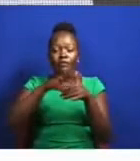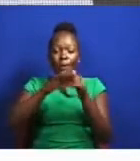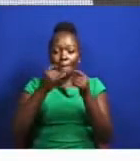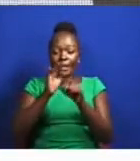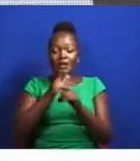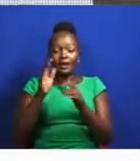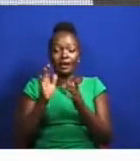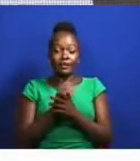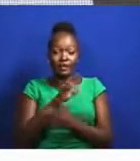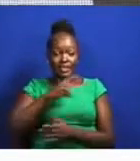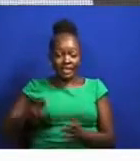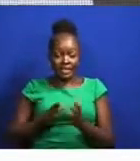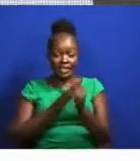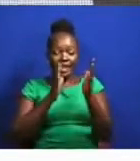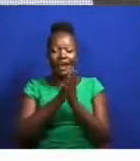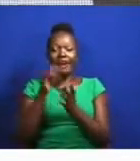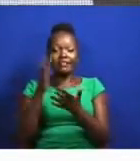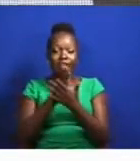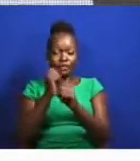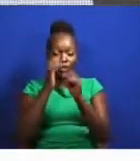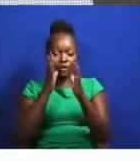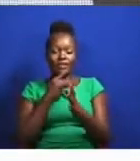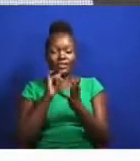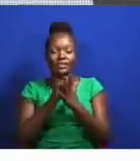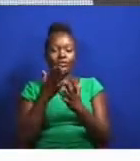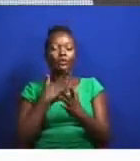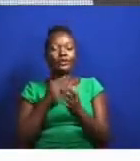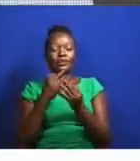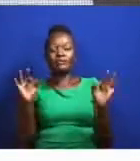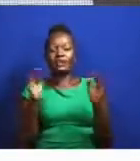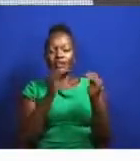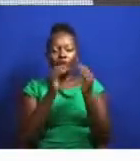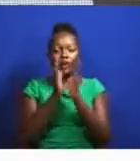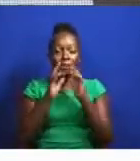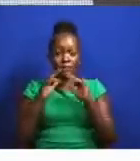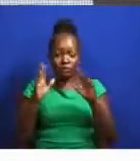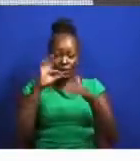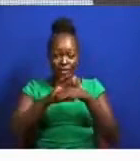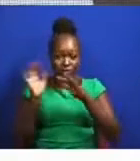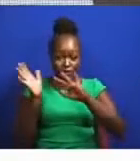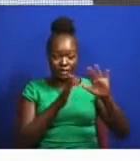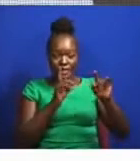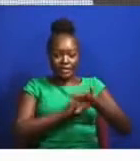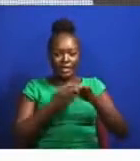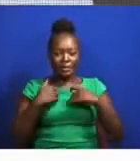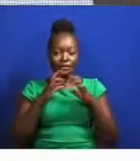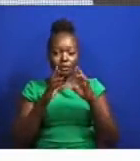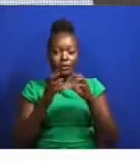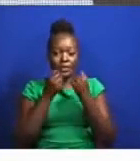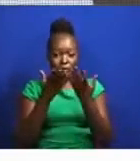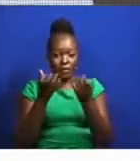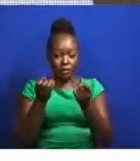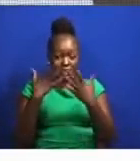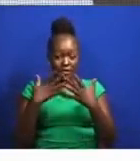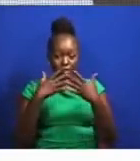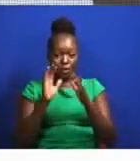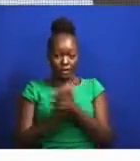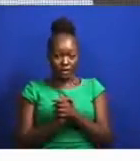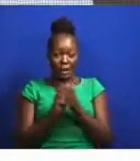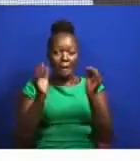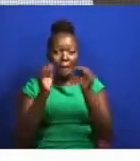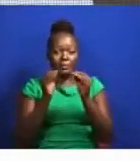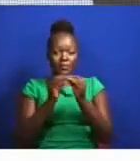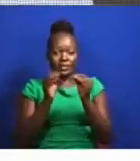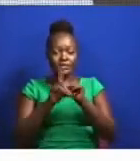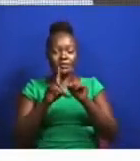leaders and other stakeholders should help ensure free, fair and peaceful elections. As Tess Njenga now reports, the meeting bore a